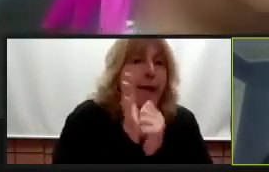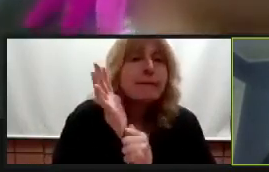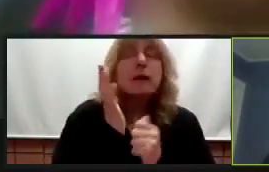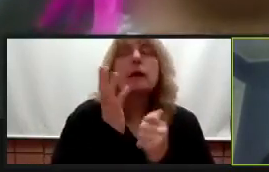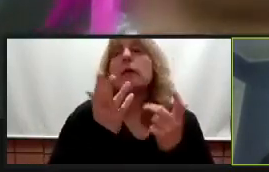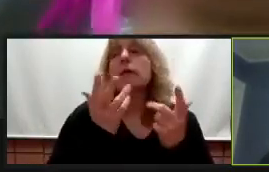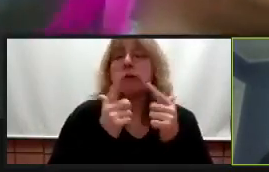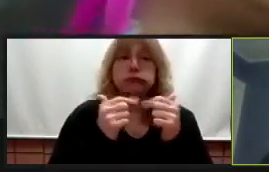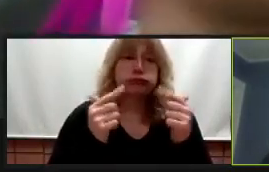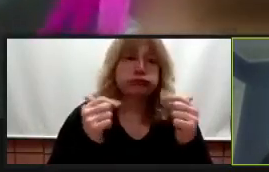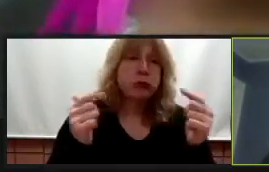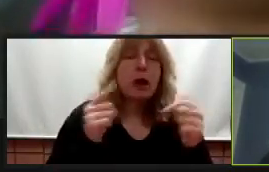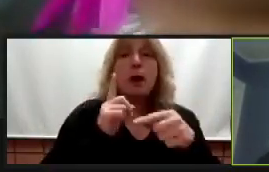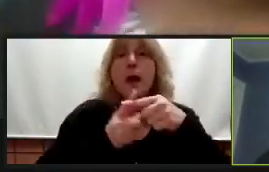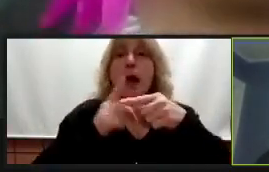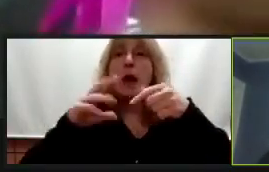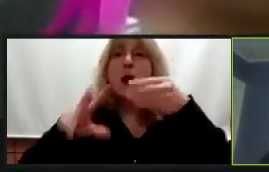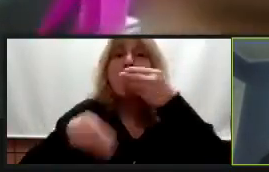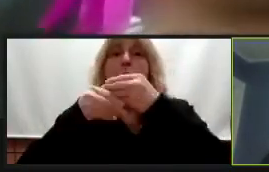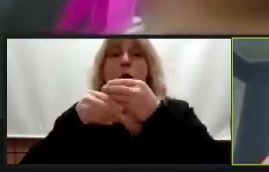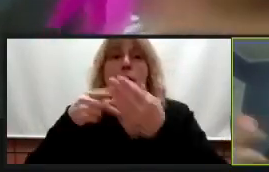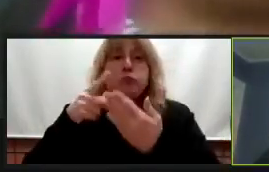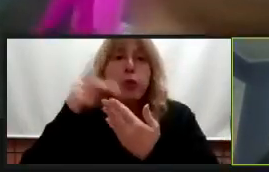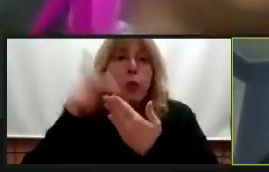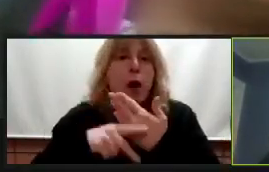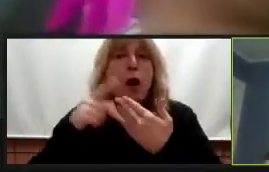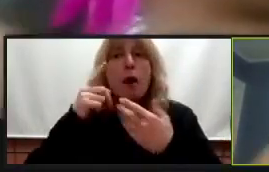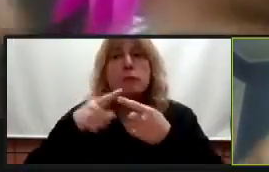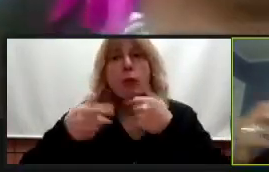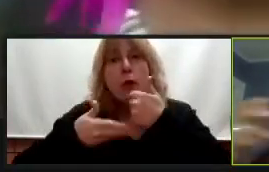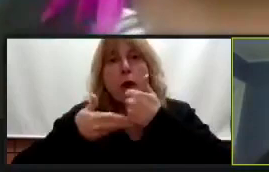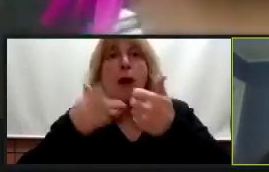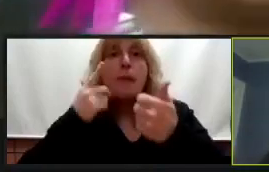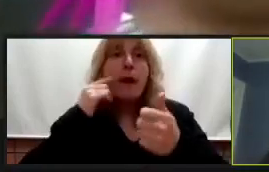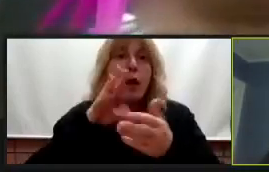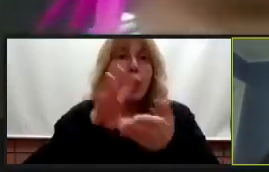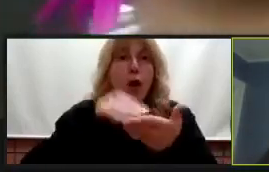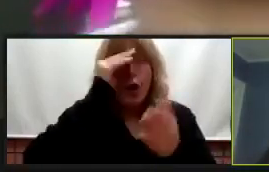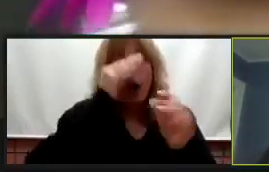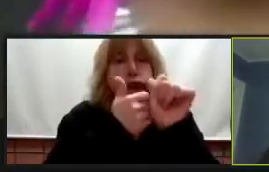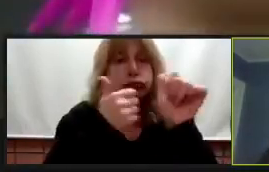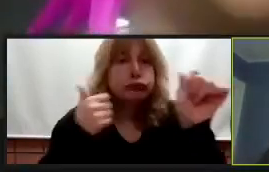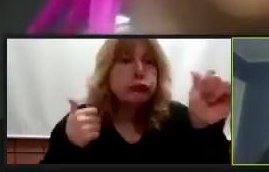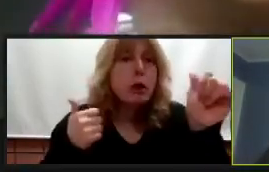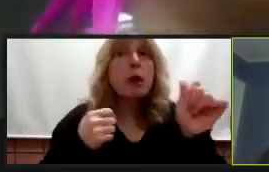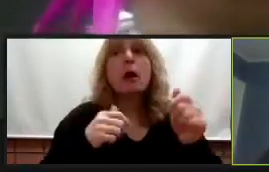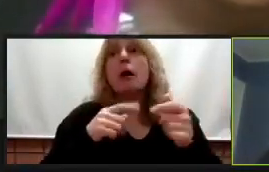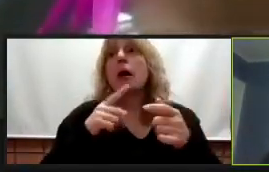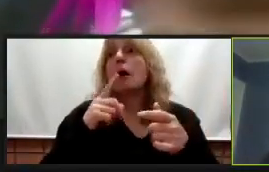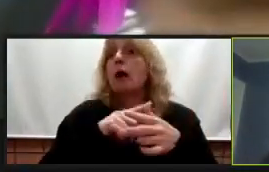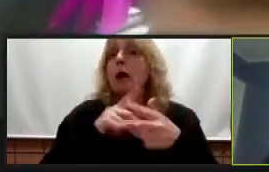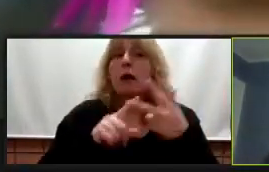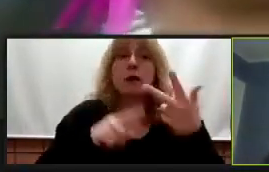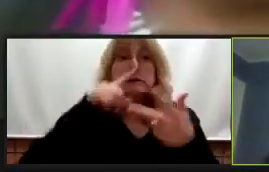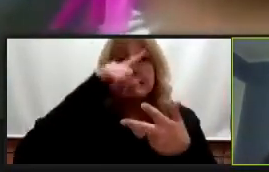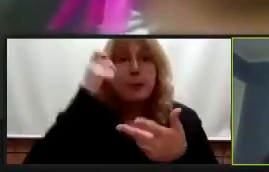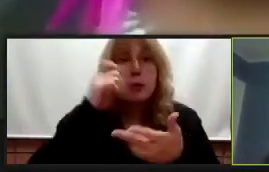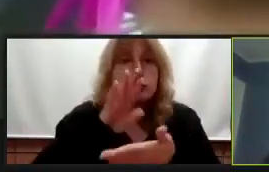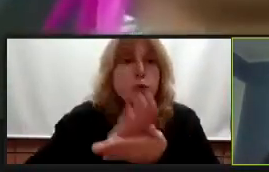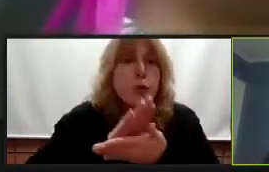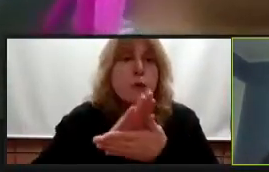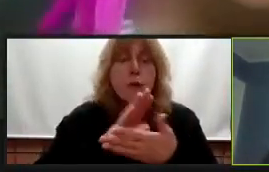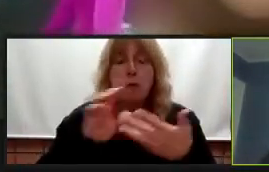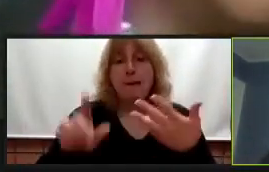may help because of learning loss, summer school, tutoring, you name it, it is what our school needs. However, there's